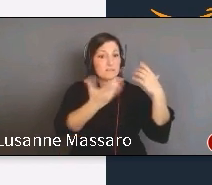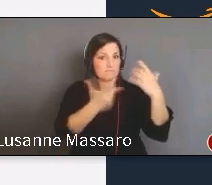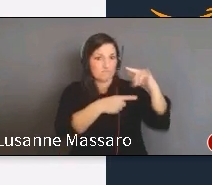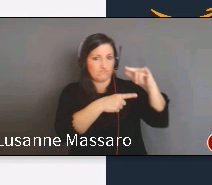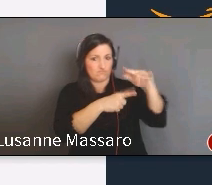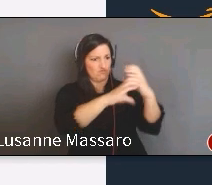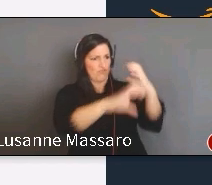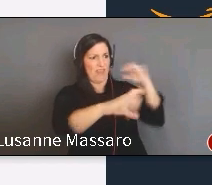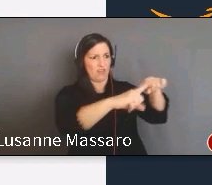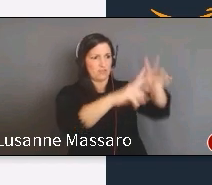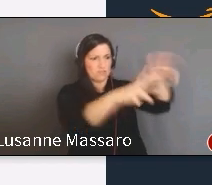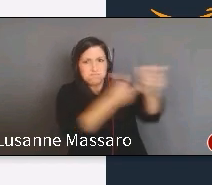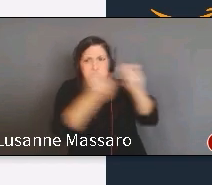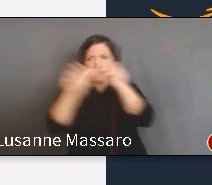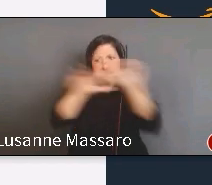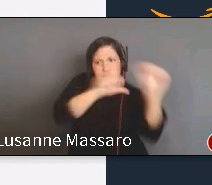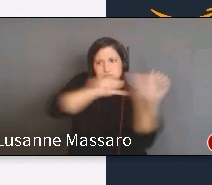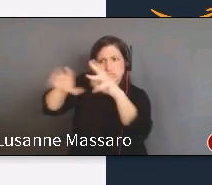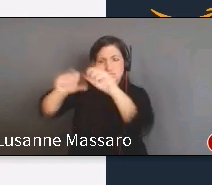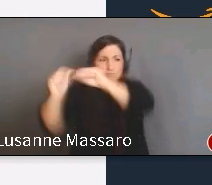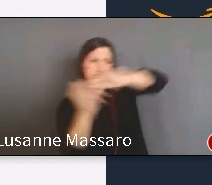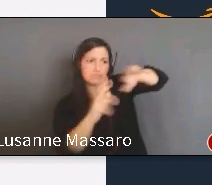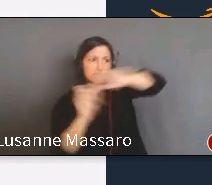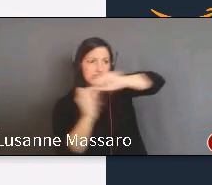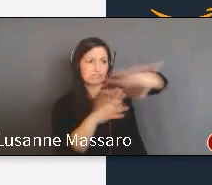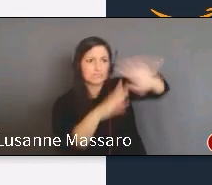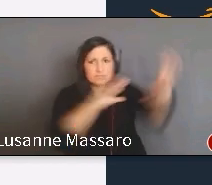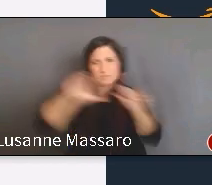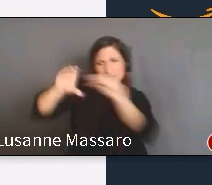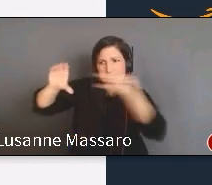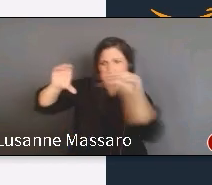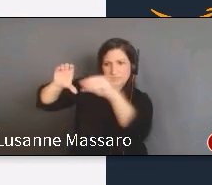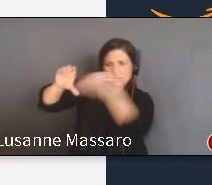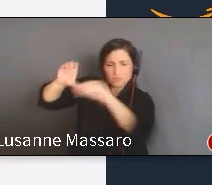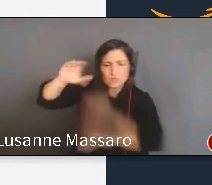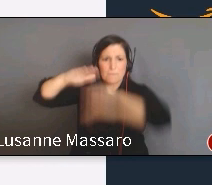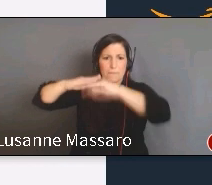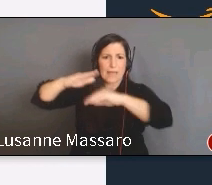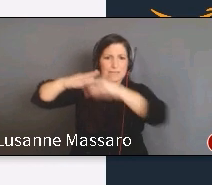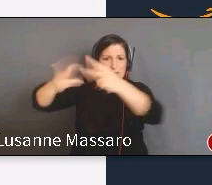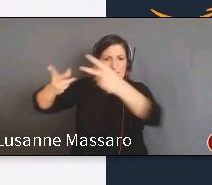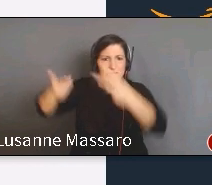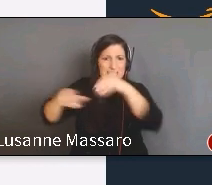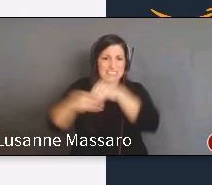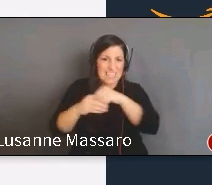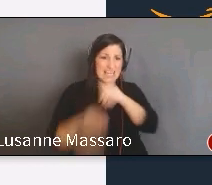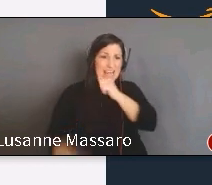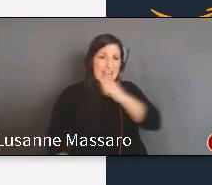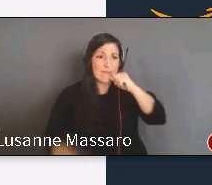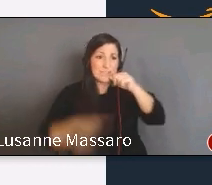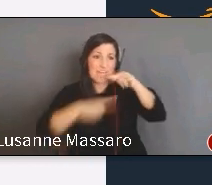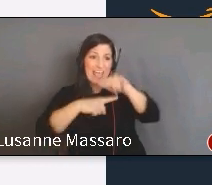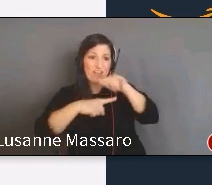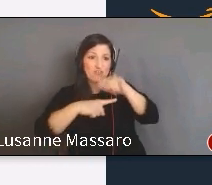trailers and placing them into containers designed to maximize space in our Amazon aircrafts. These containers are brought to